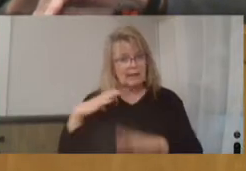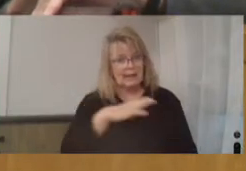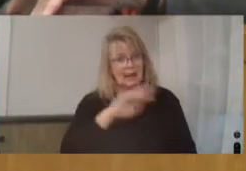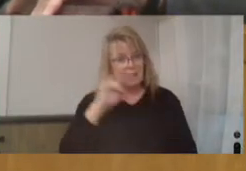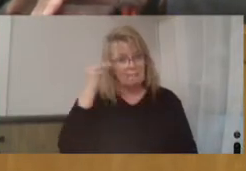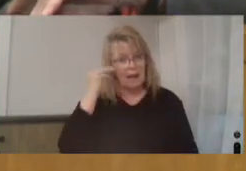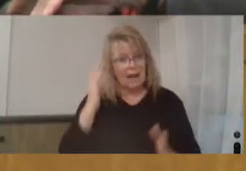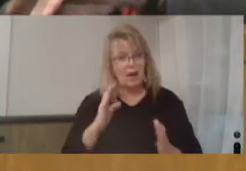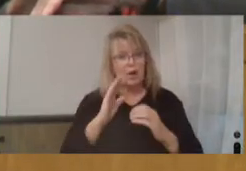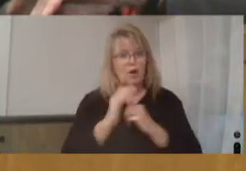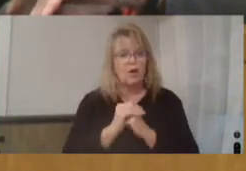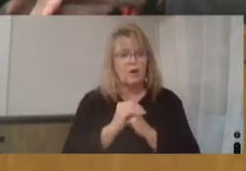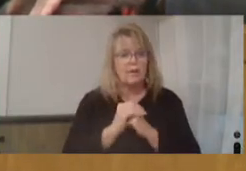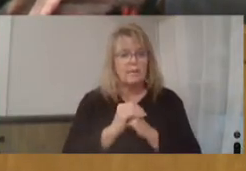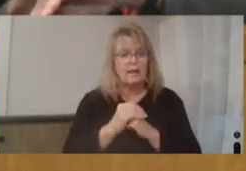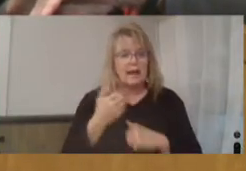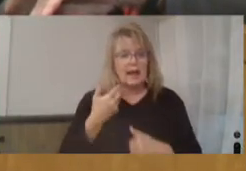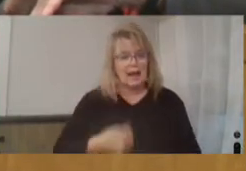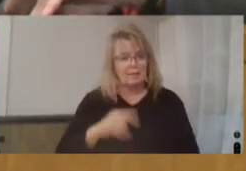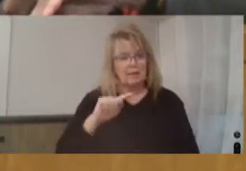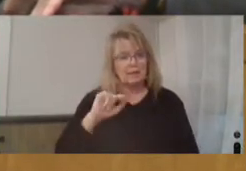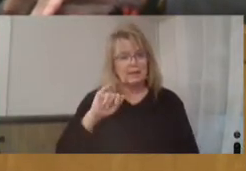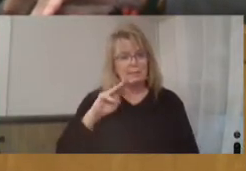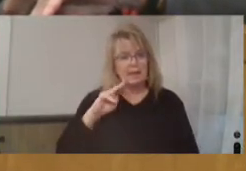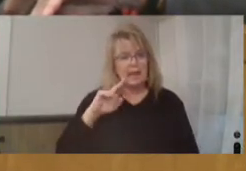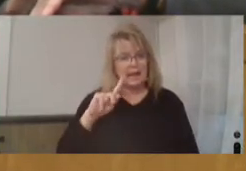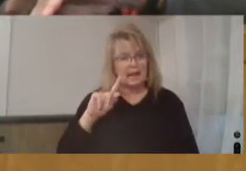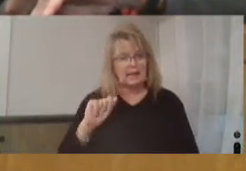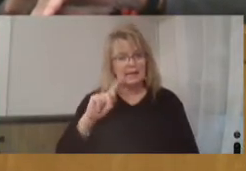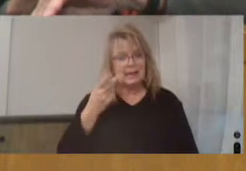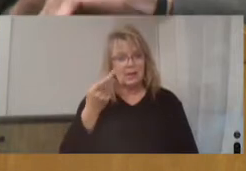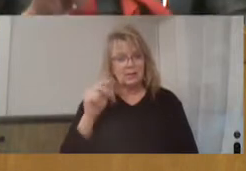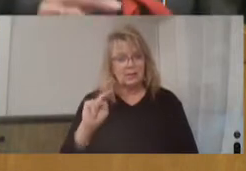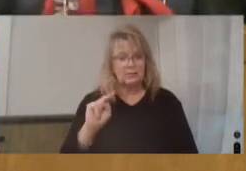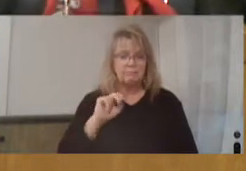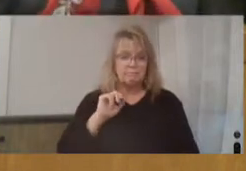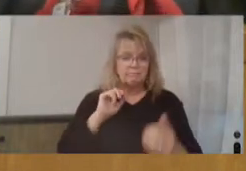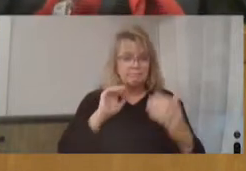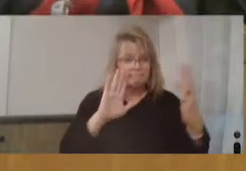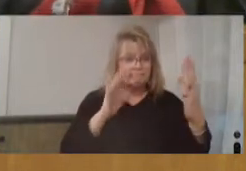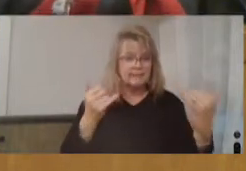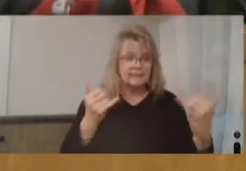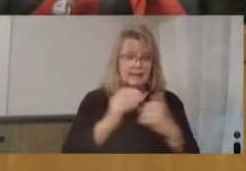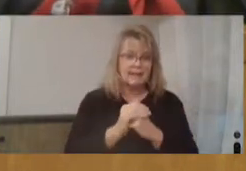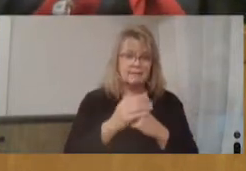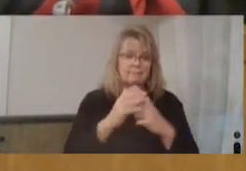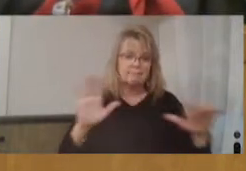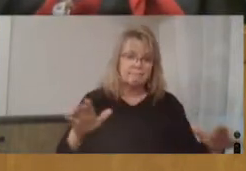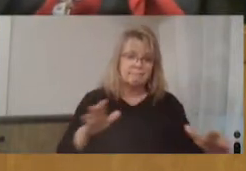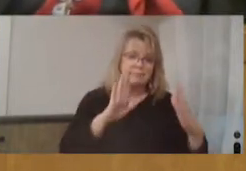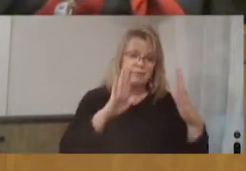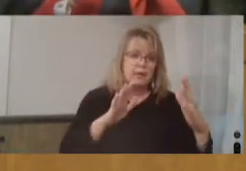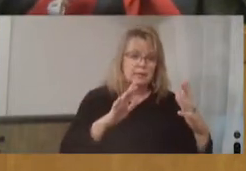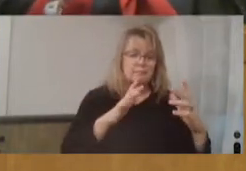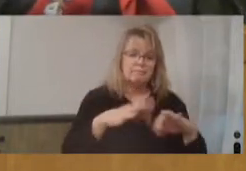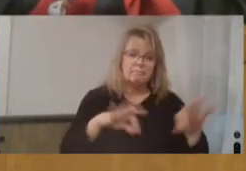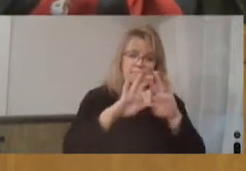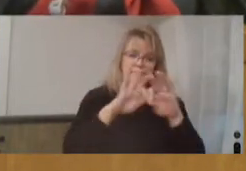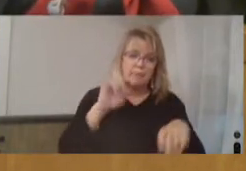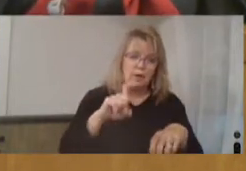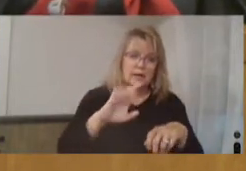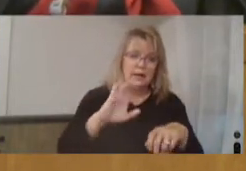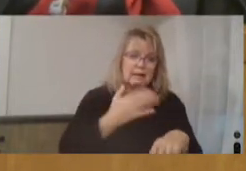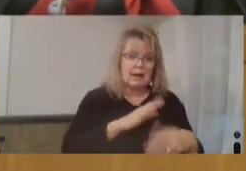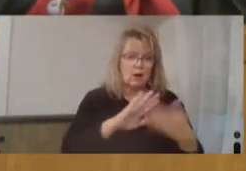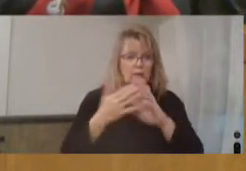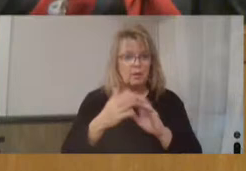I, Tanika Nicholson, stand before you today to address a critical need within our community, transitional housing for young